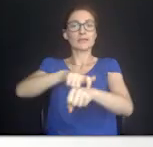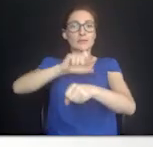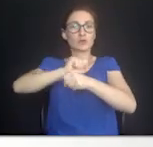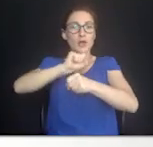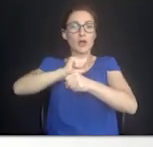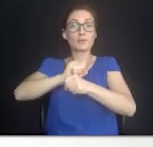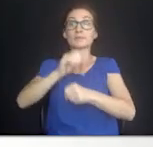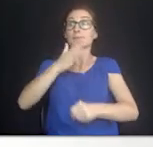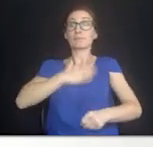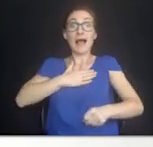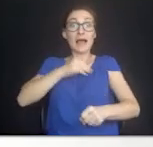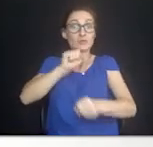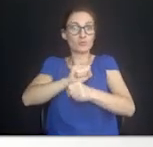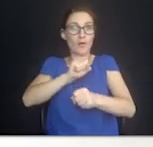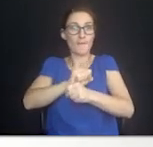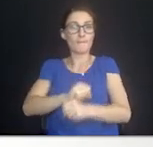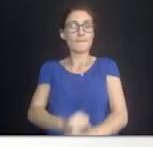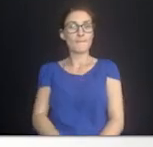do for a living.